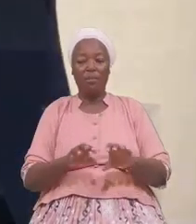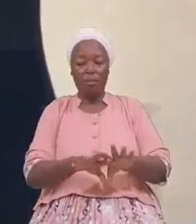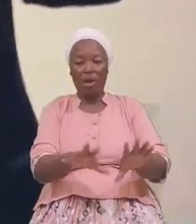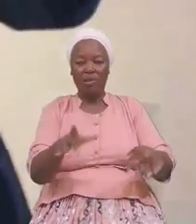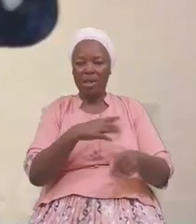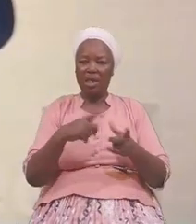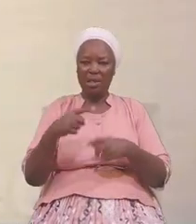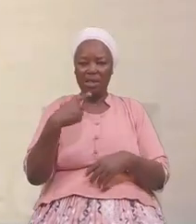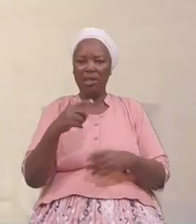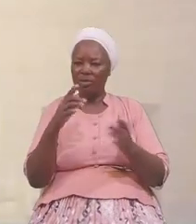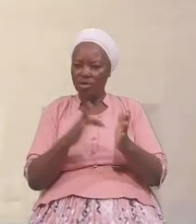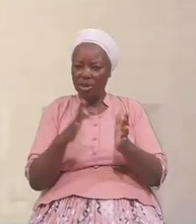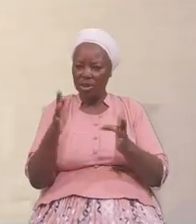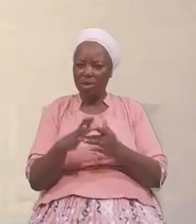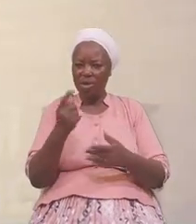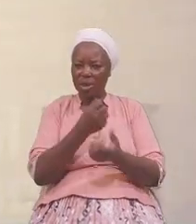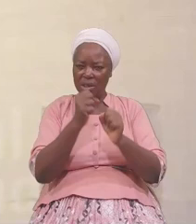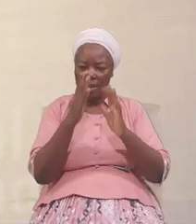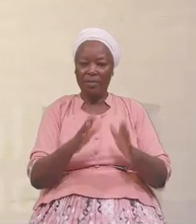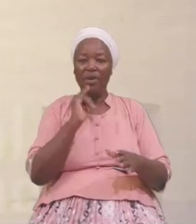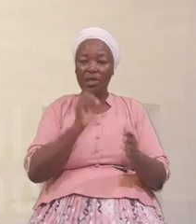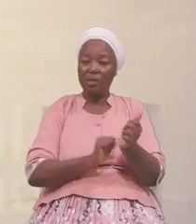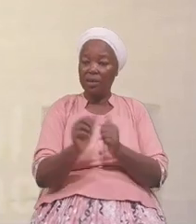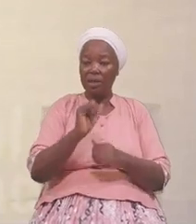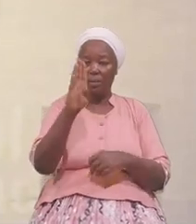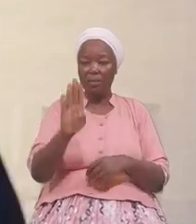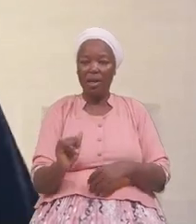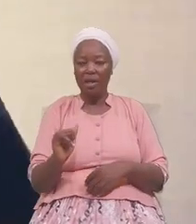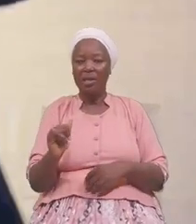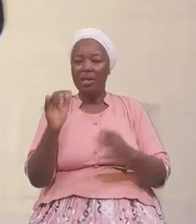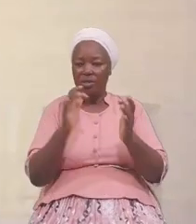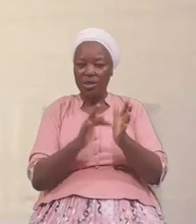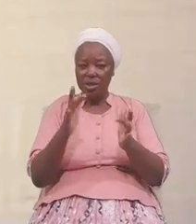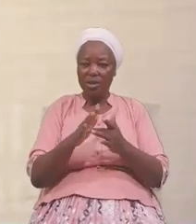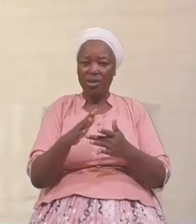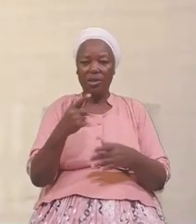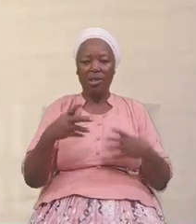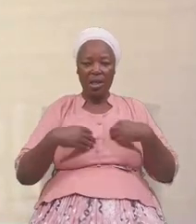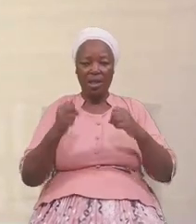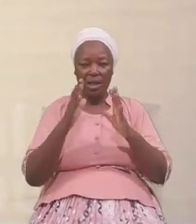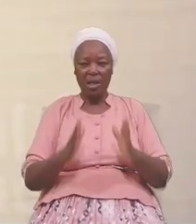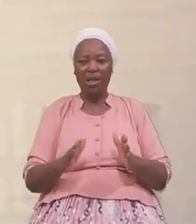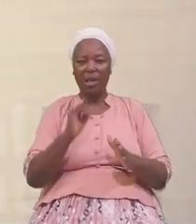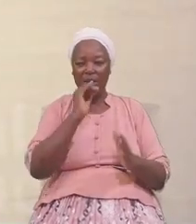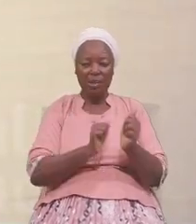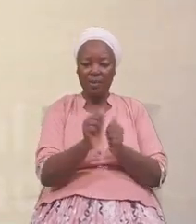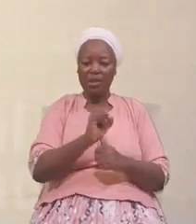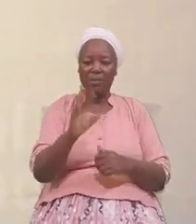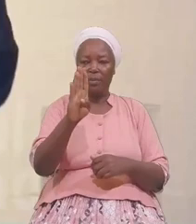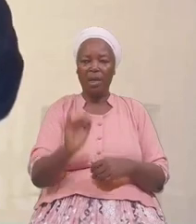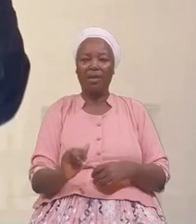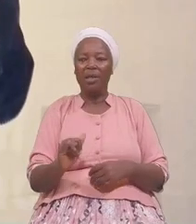said, Jesus, the Savior, is passing by. Jesus, the healer, is passing